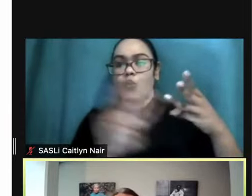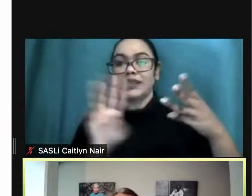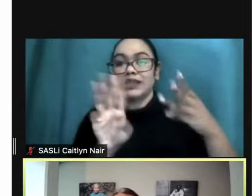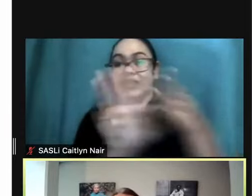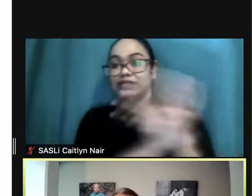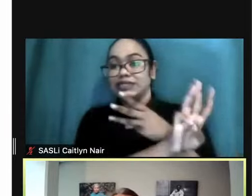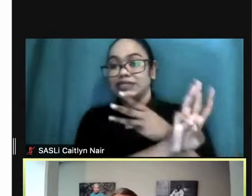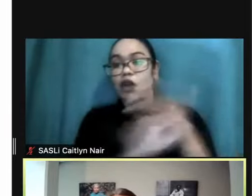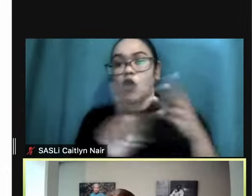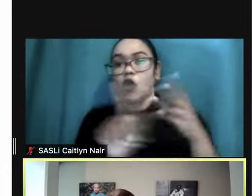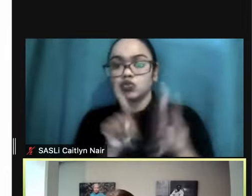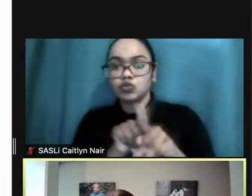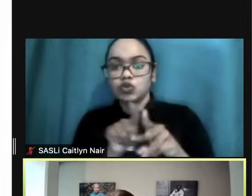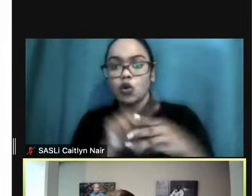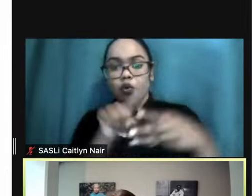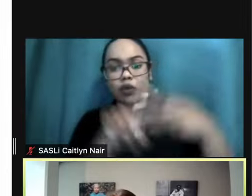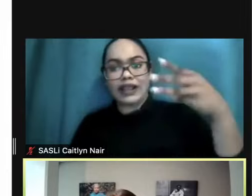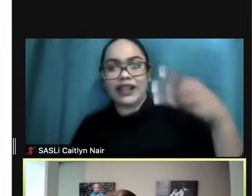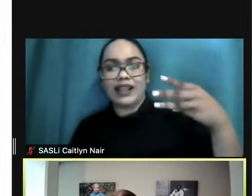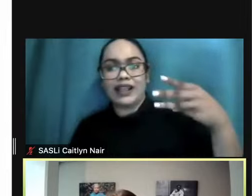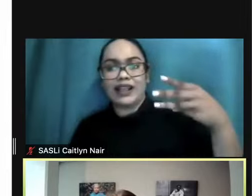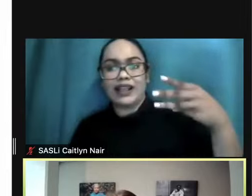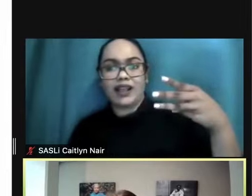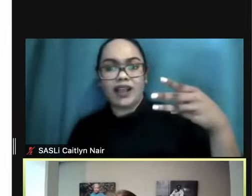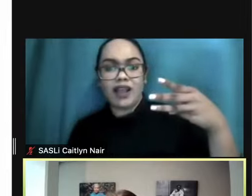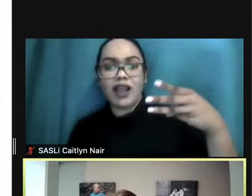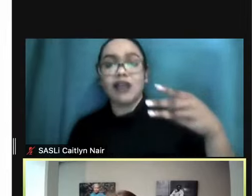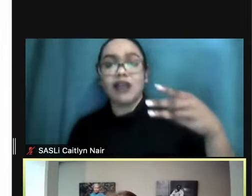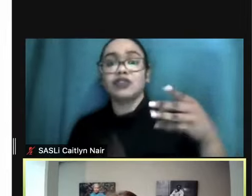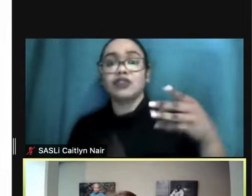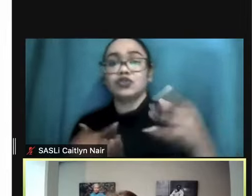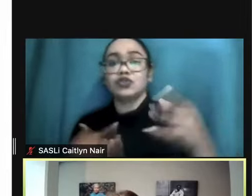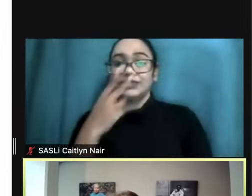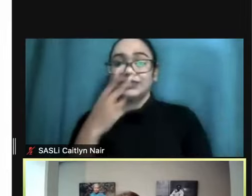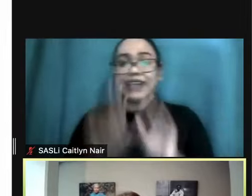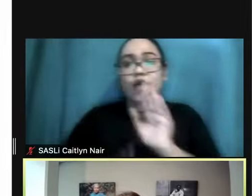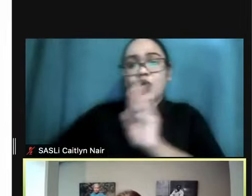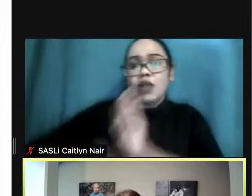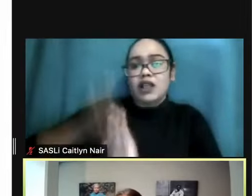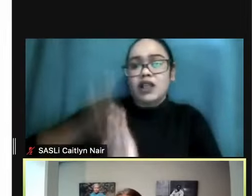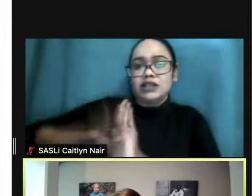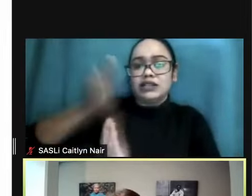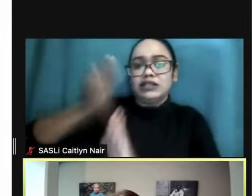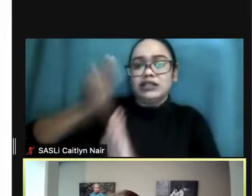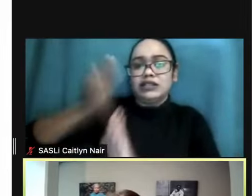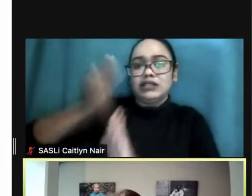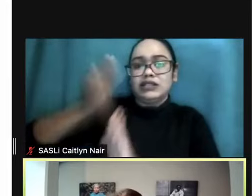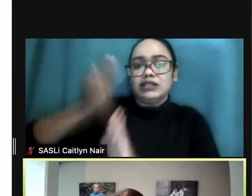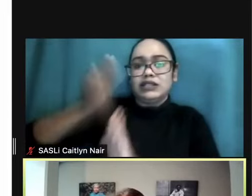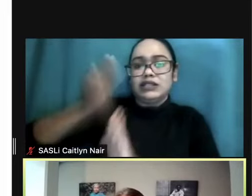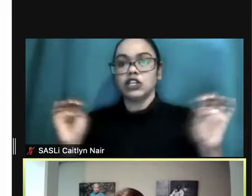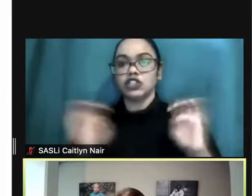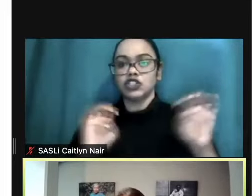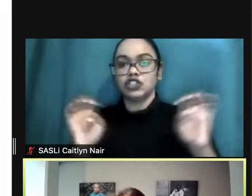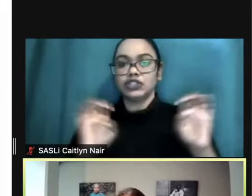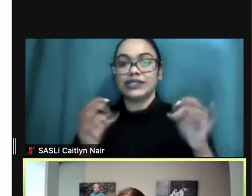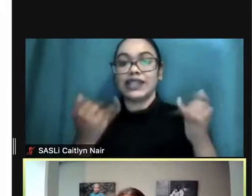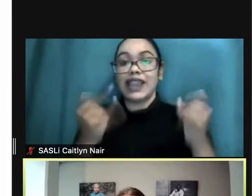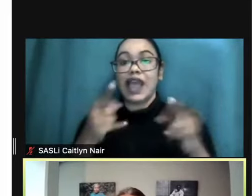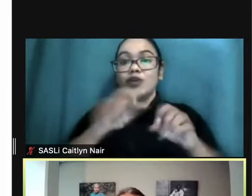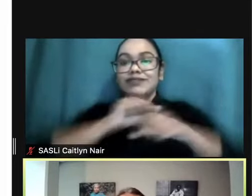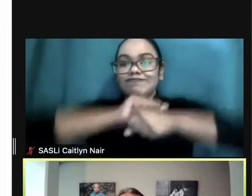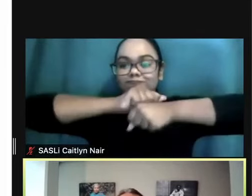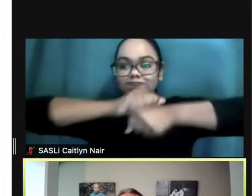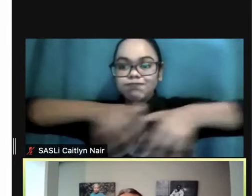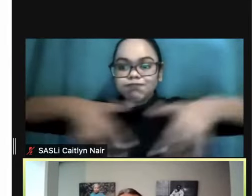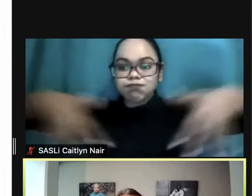in a sub-district, really highlighting the emergence, amplification, but then spreading across the province.